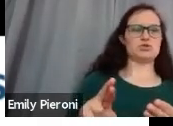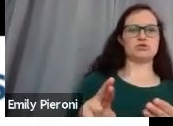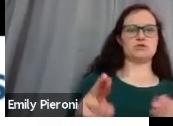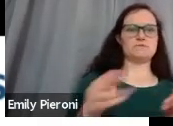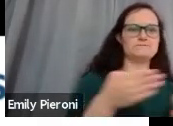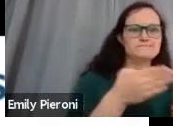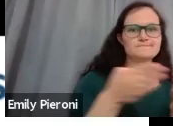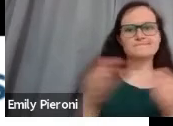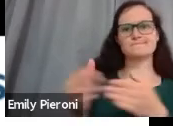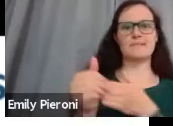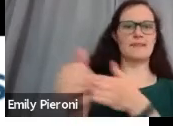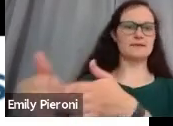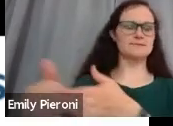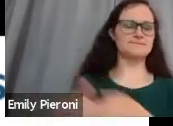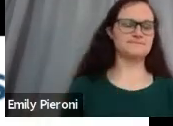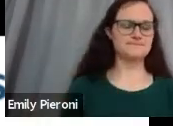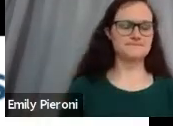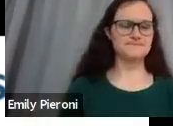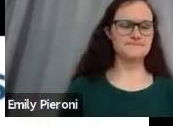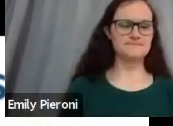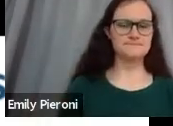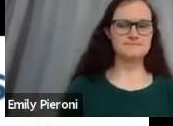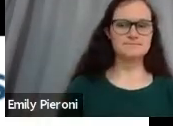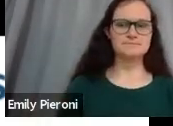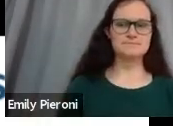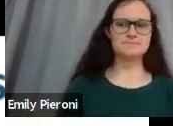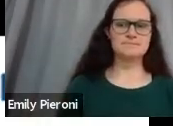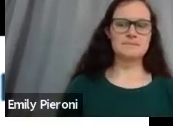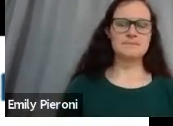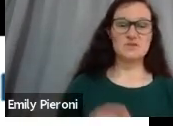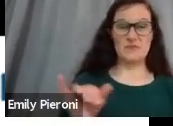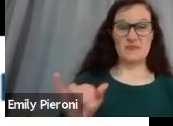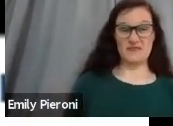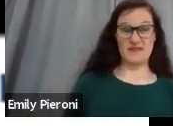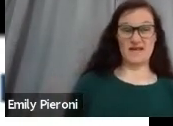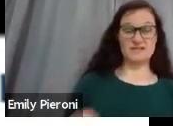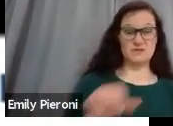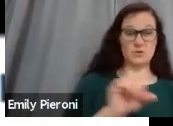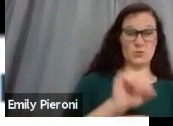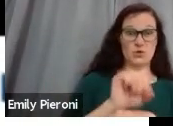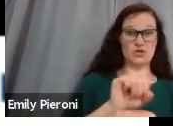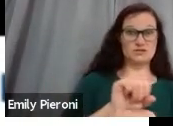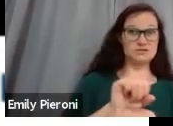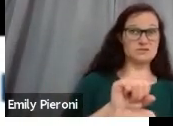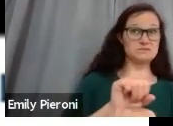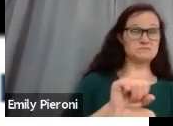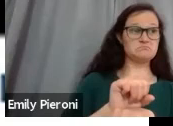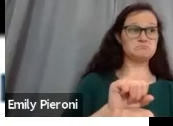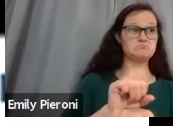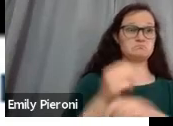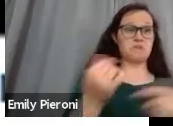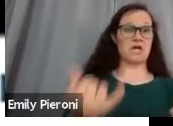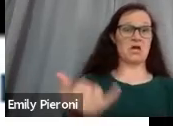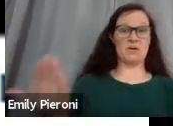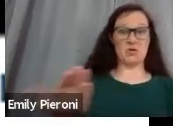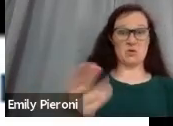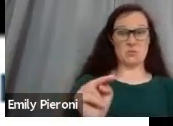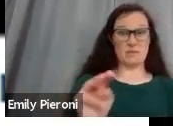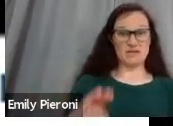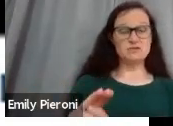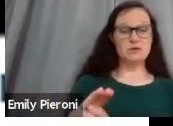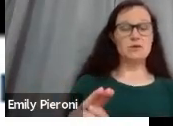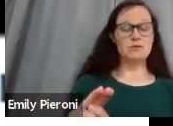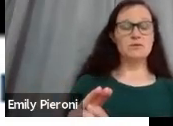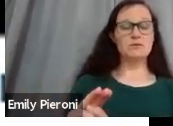slide. So that's kind of the work that's been done in New Mexico and in the Southwest around produced